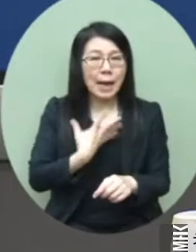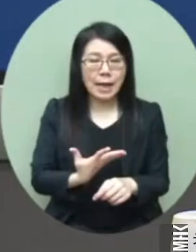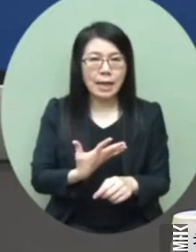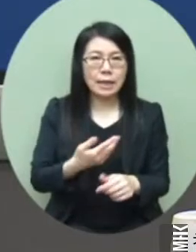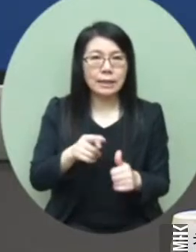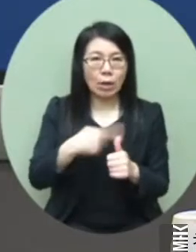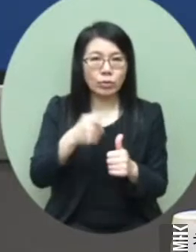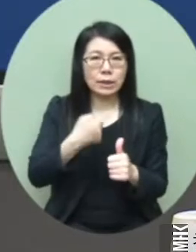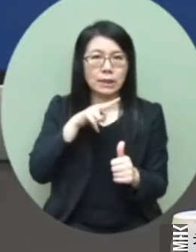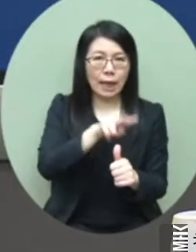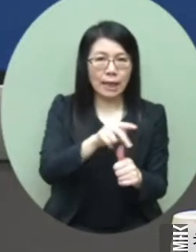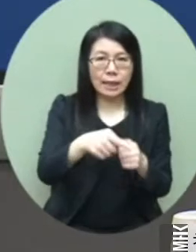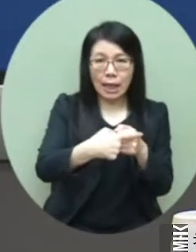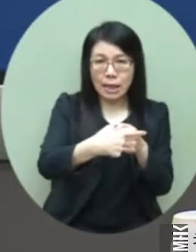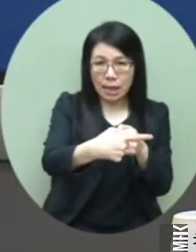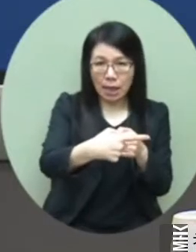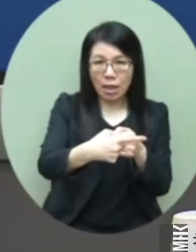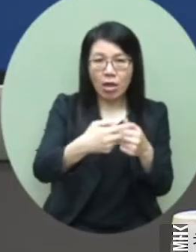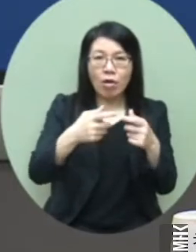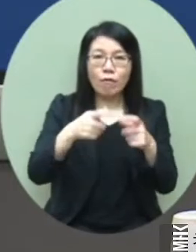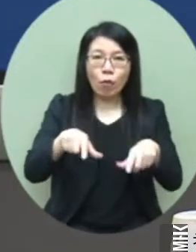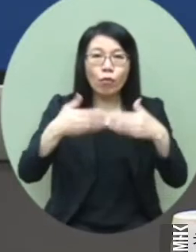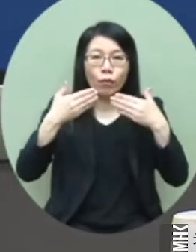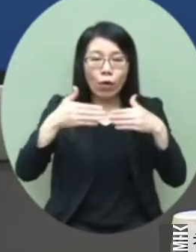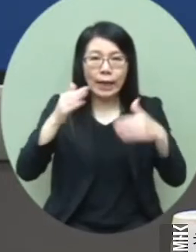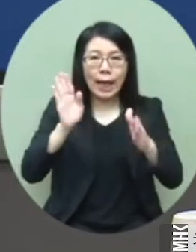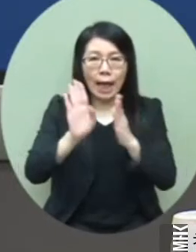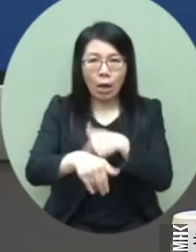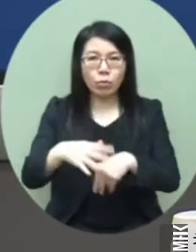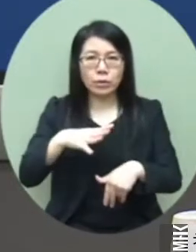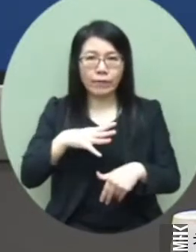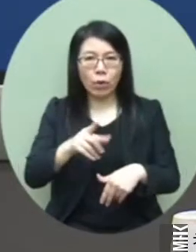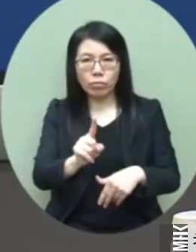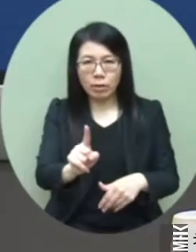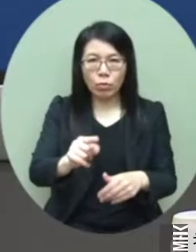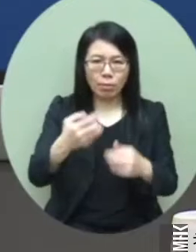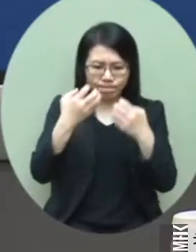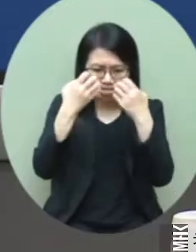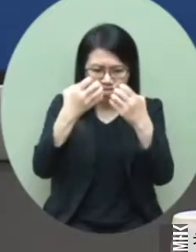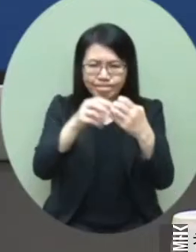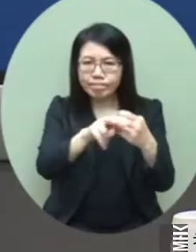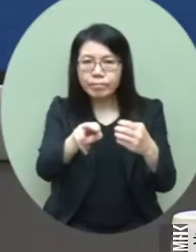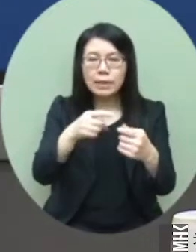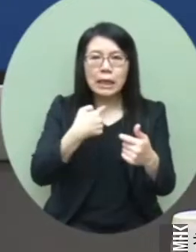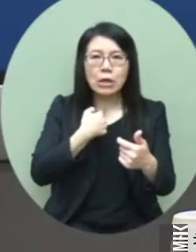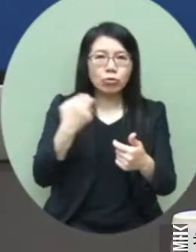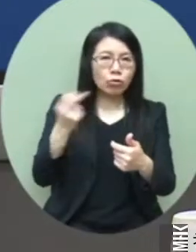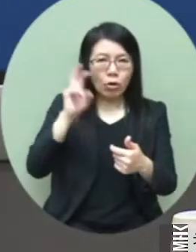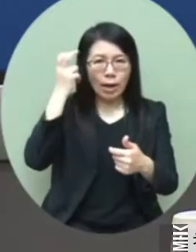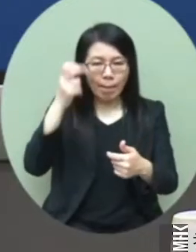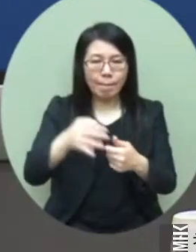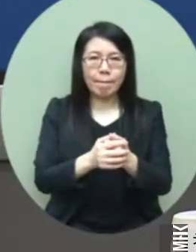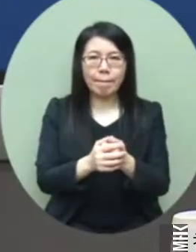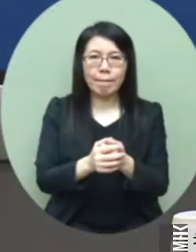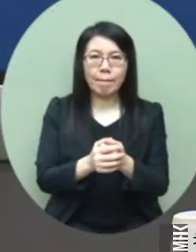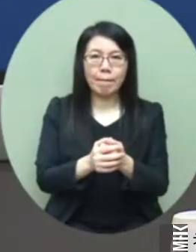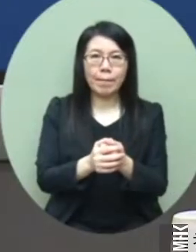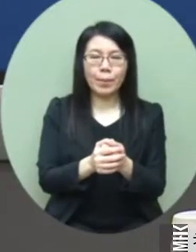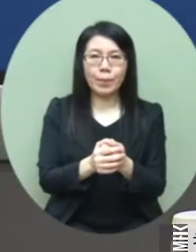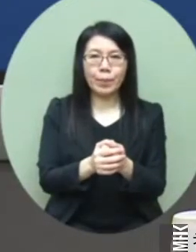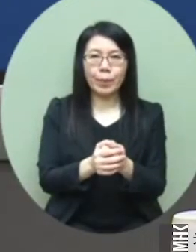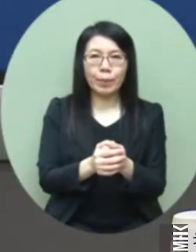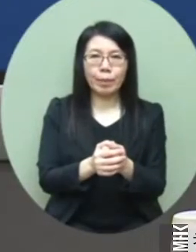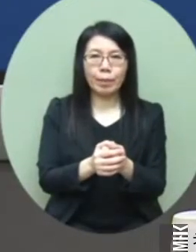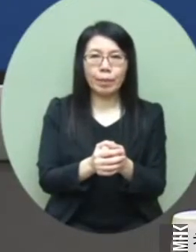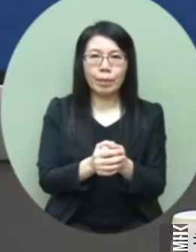after the Easter holiday and also to take account of possible scenarios of a sudden increase in